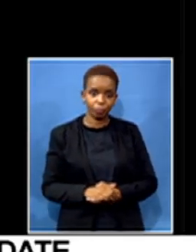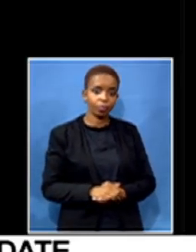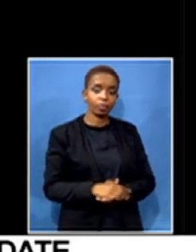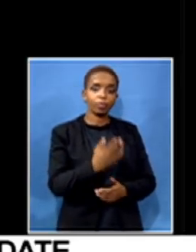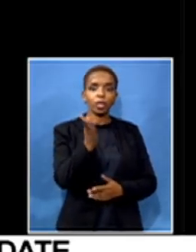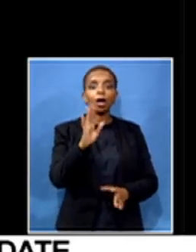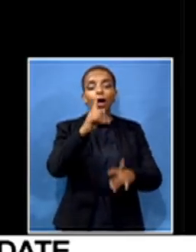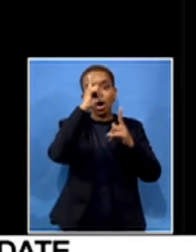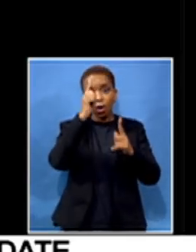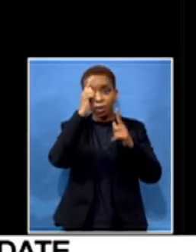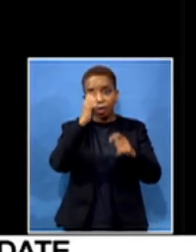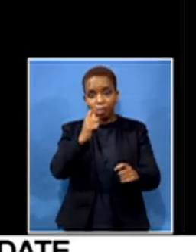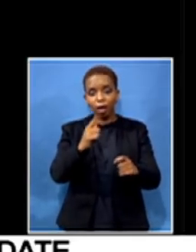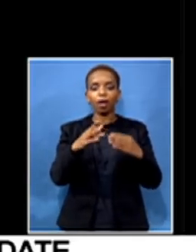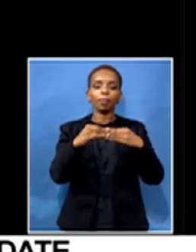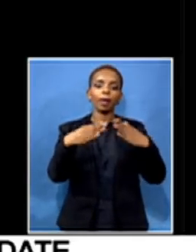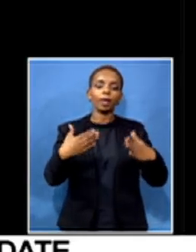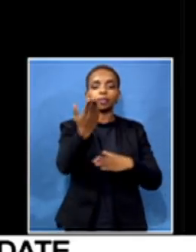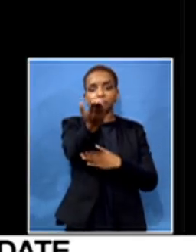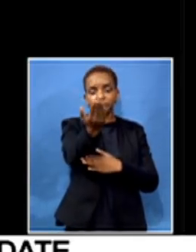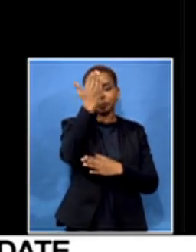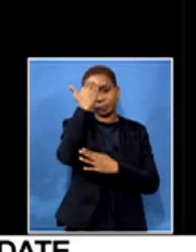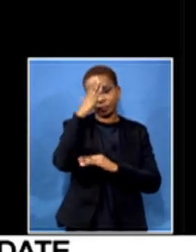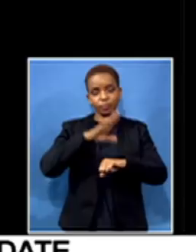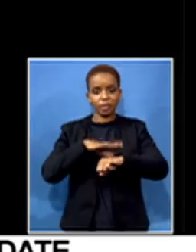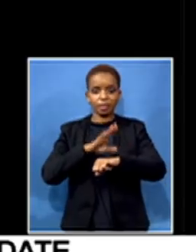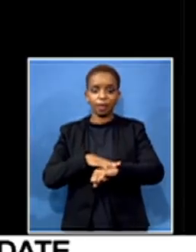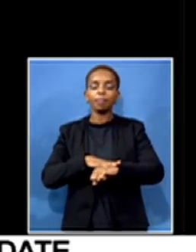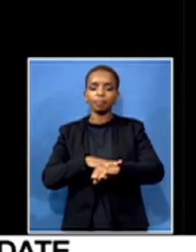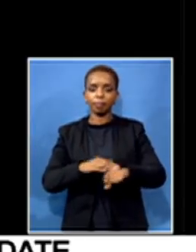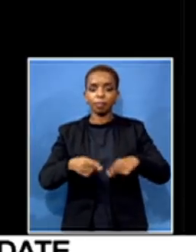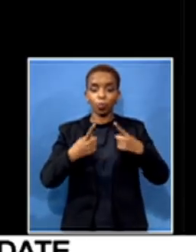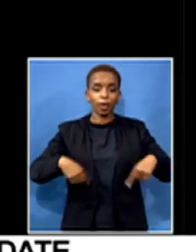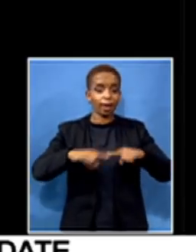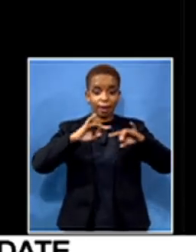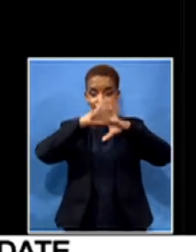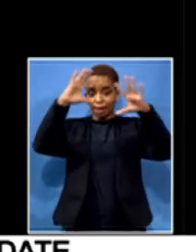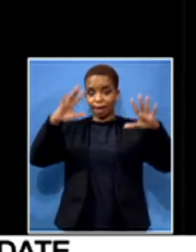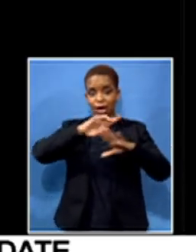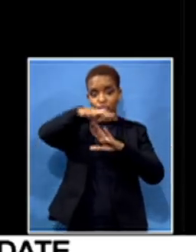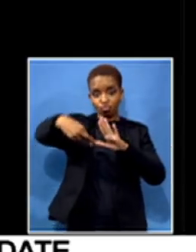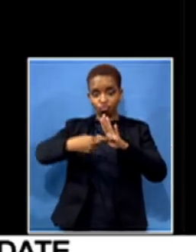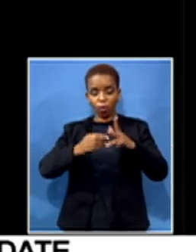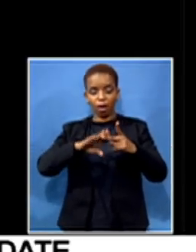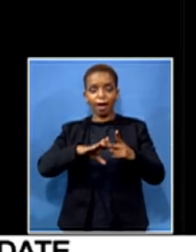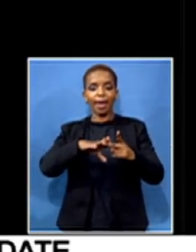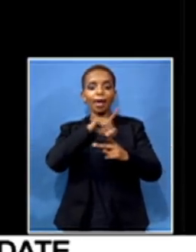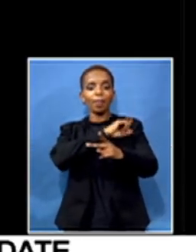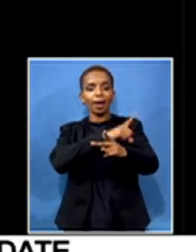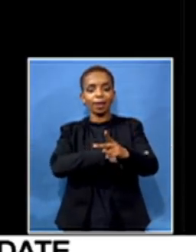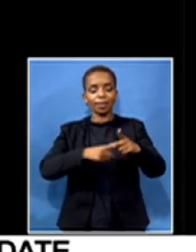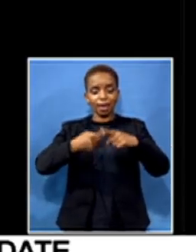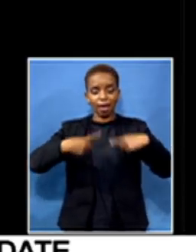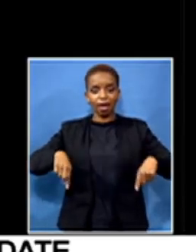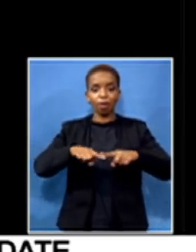are aware of the time, and we are very clear about our role and mandate of the NCOP. So